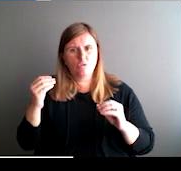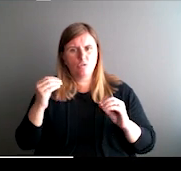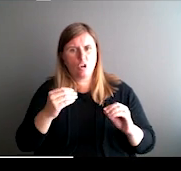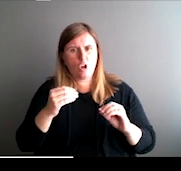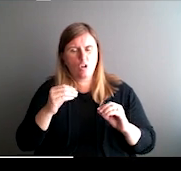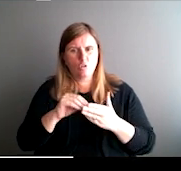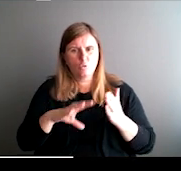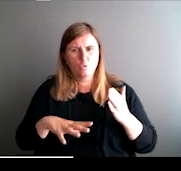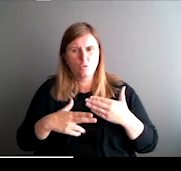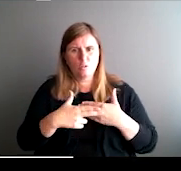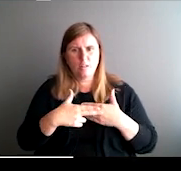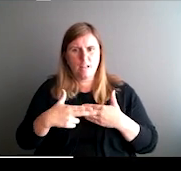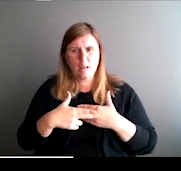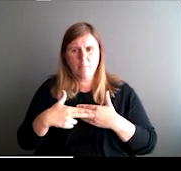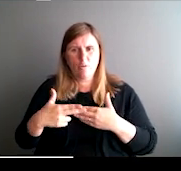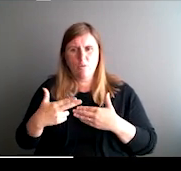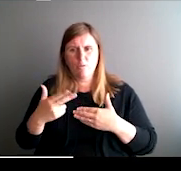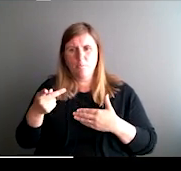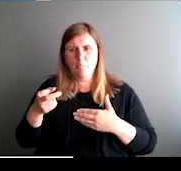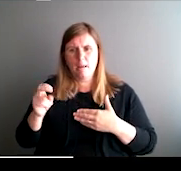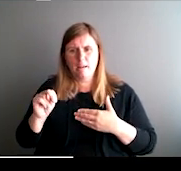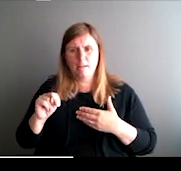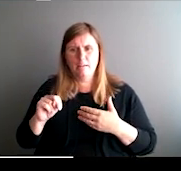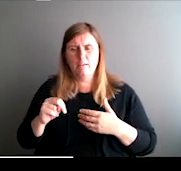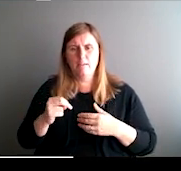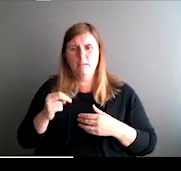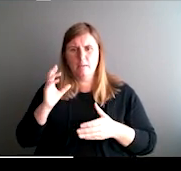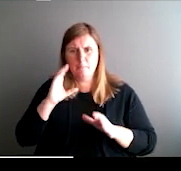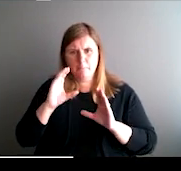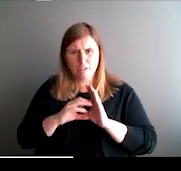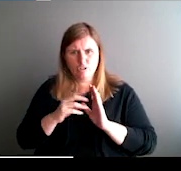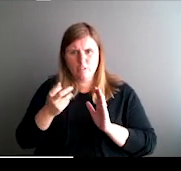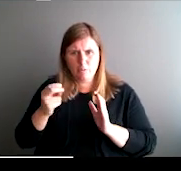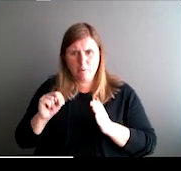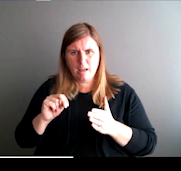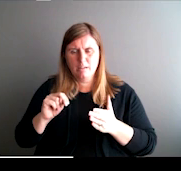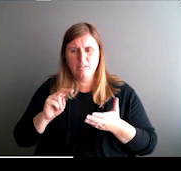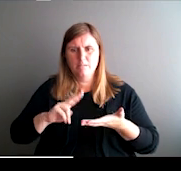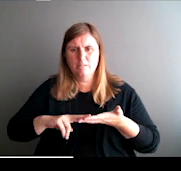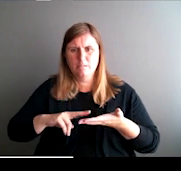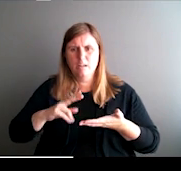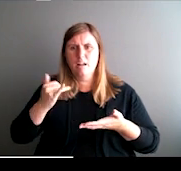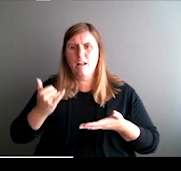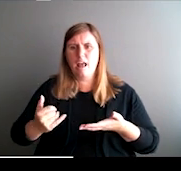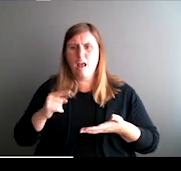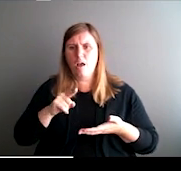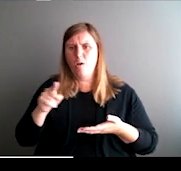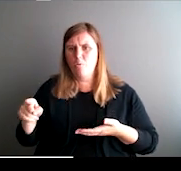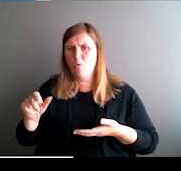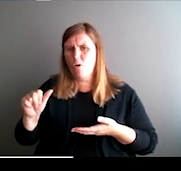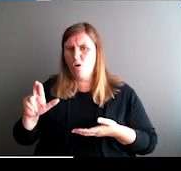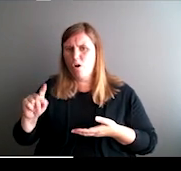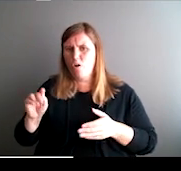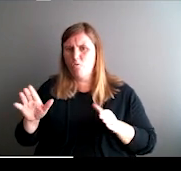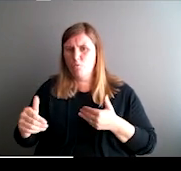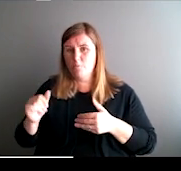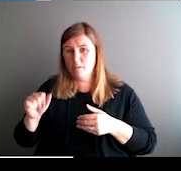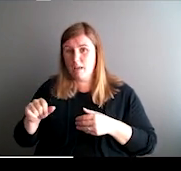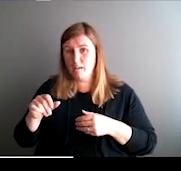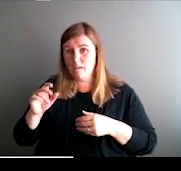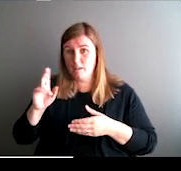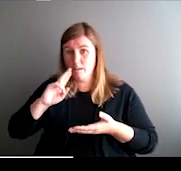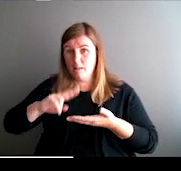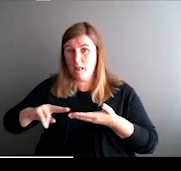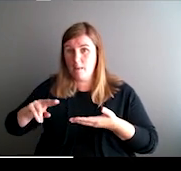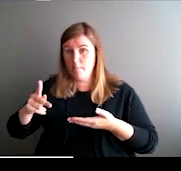to label a pen, a picture of a pen. Now you're in the art room. Can the student label the calligraphy